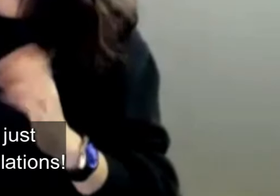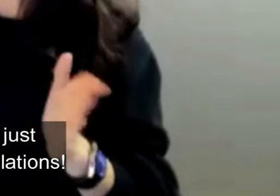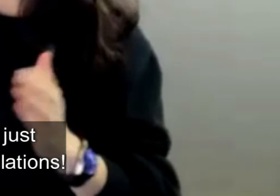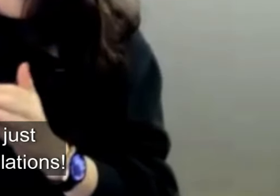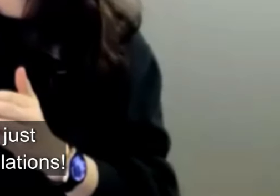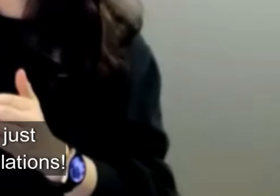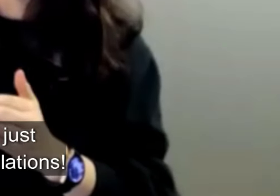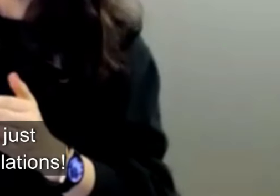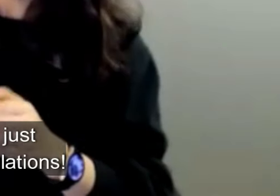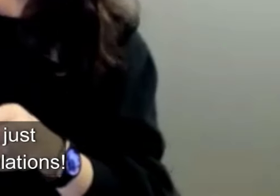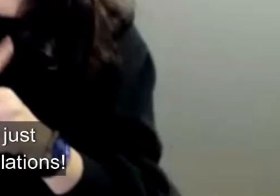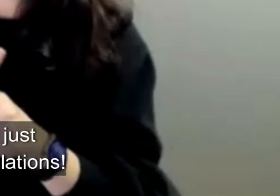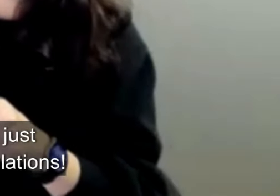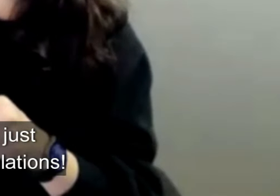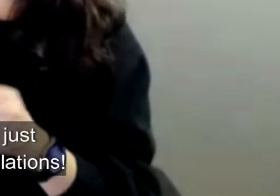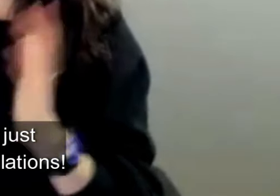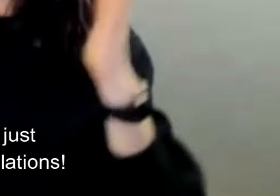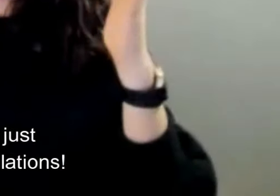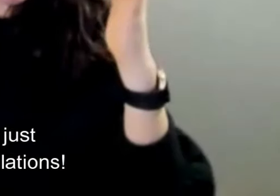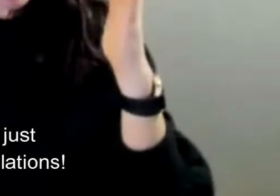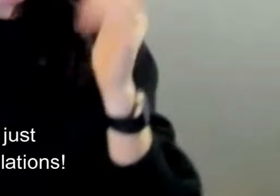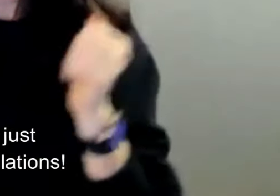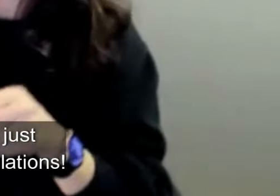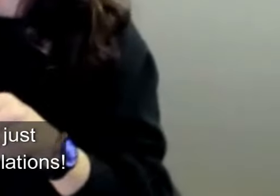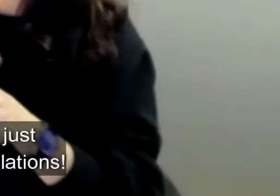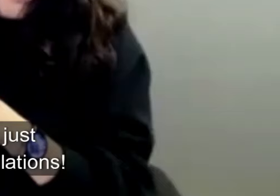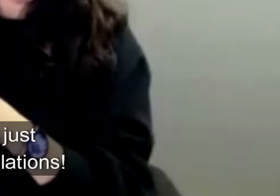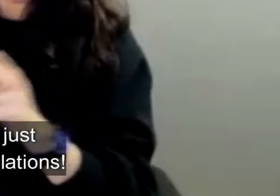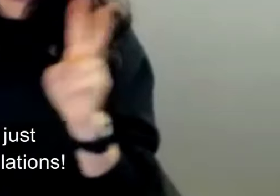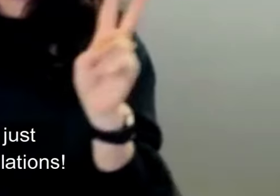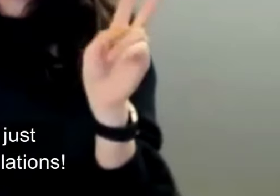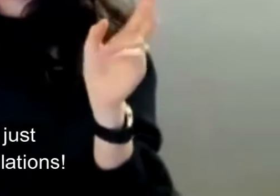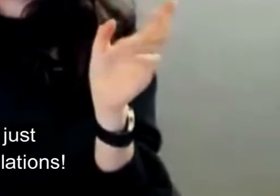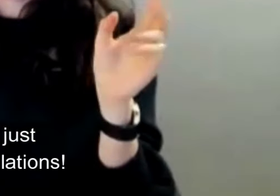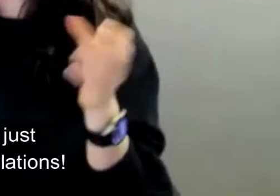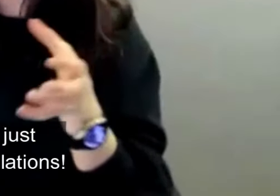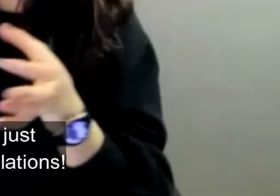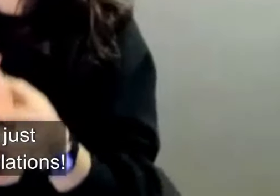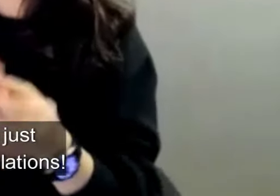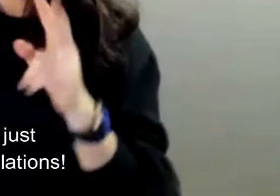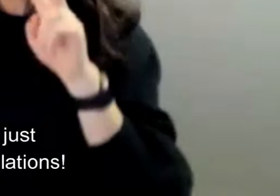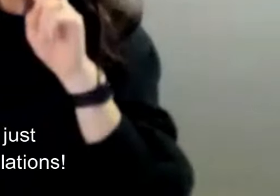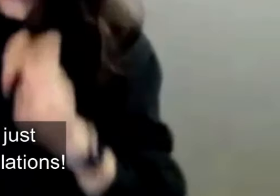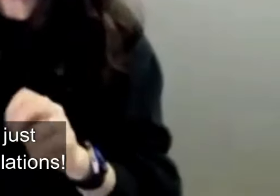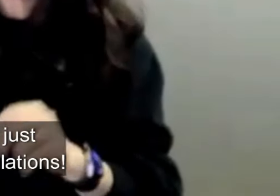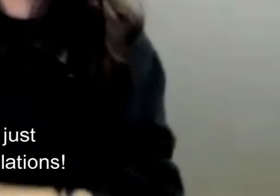And in recent months, has just finished his PhD. Congratulations.